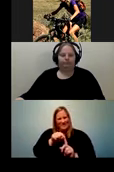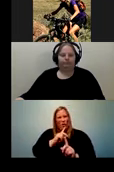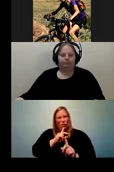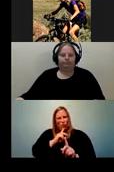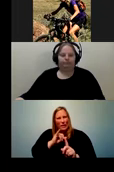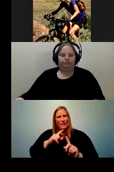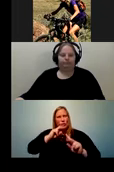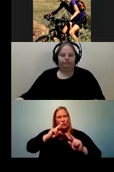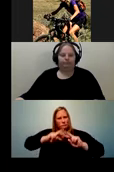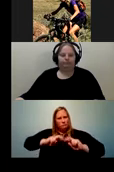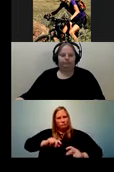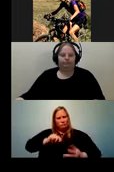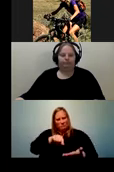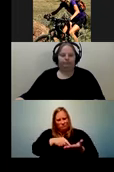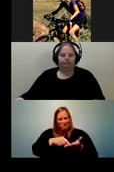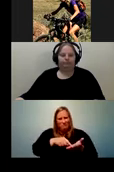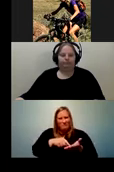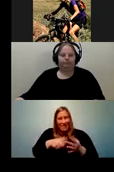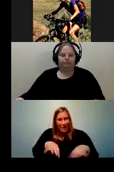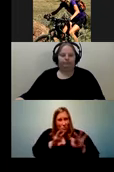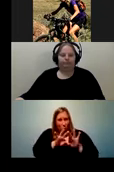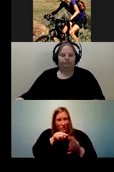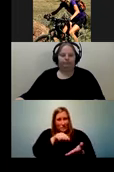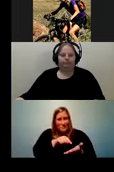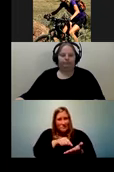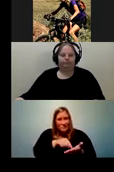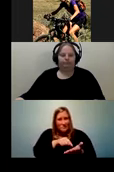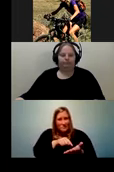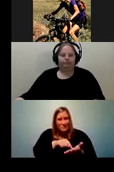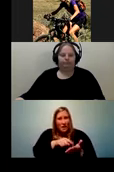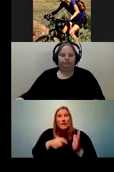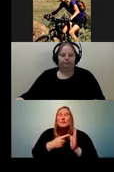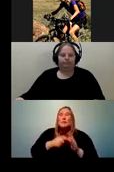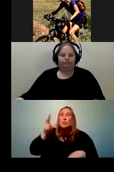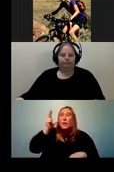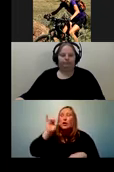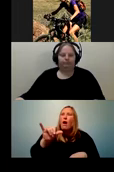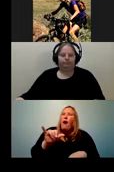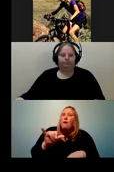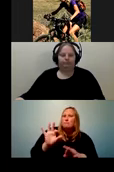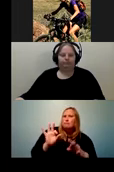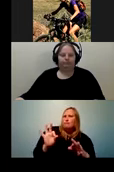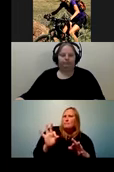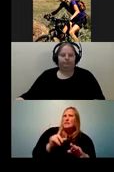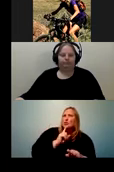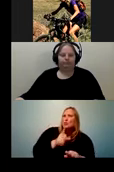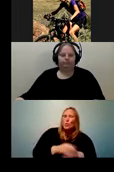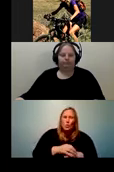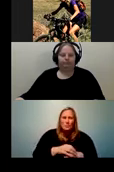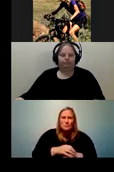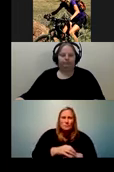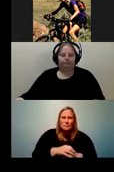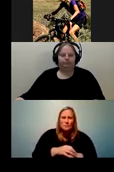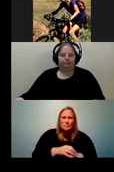when it's something that is important? How many times do we hear something and we take it to be truth because